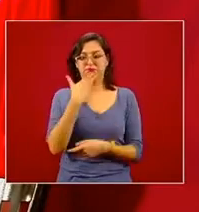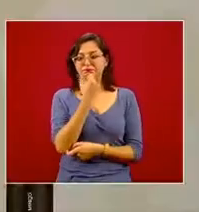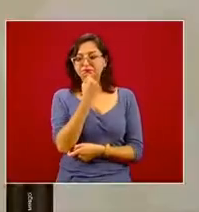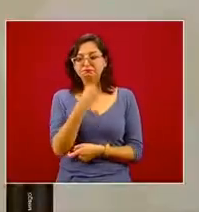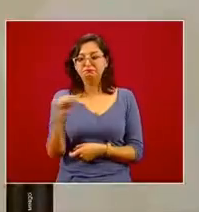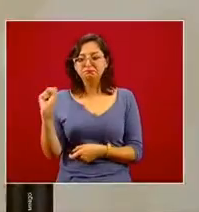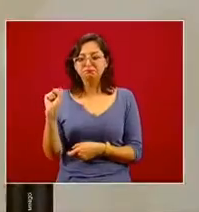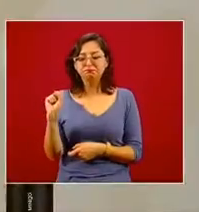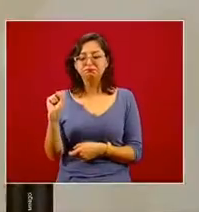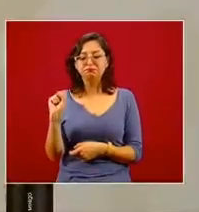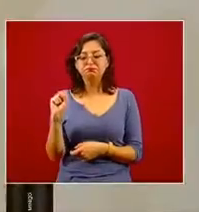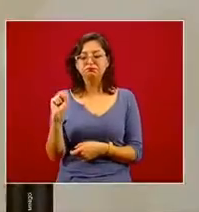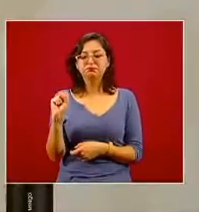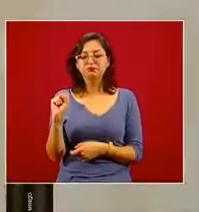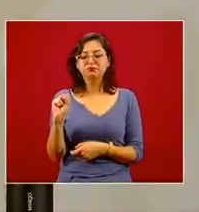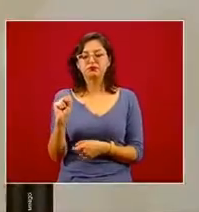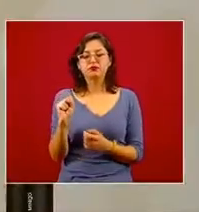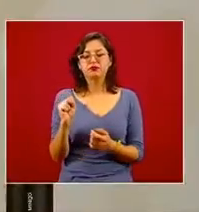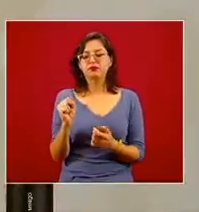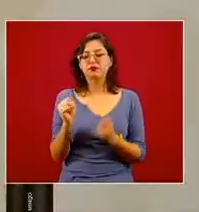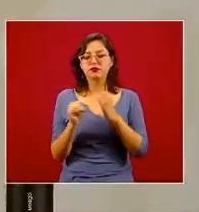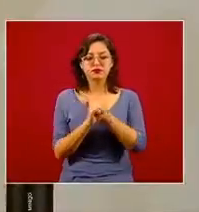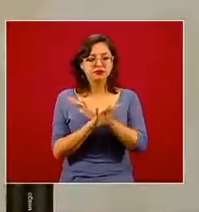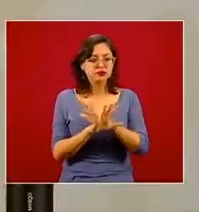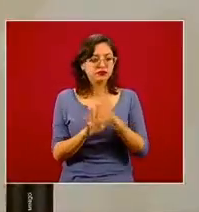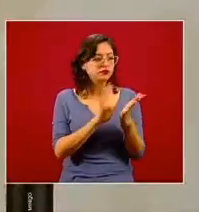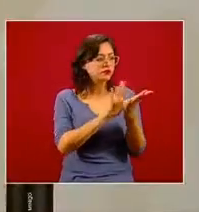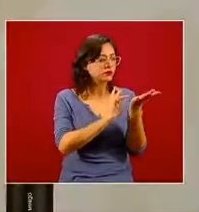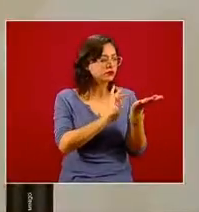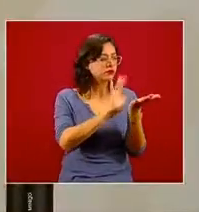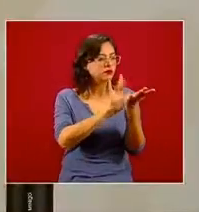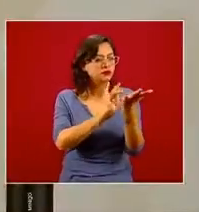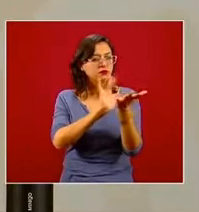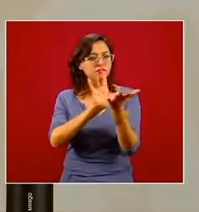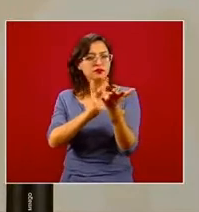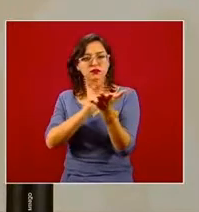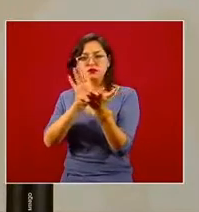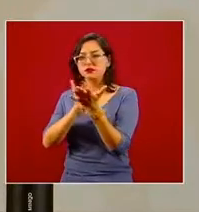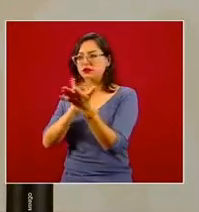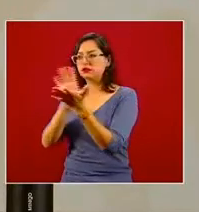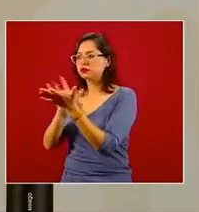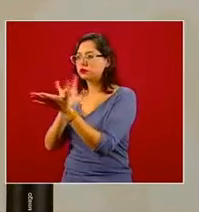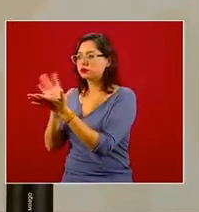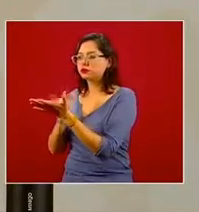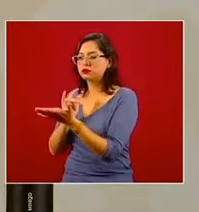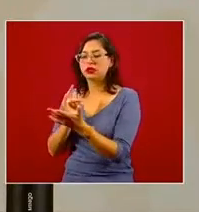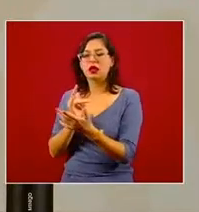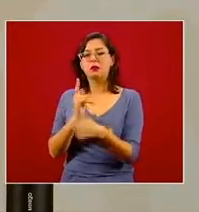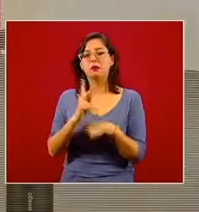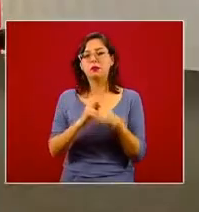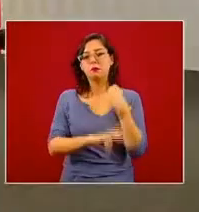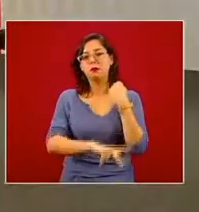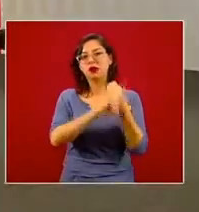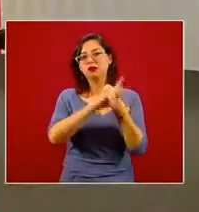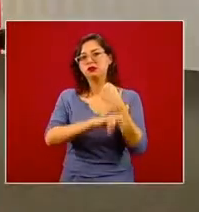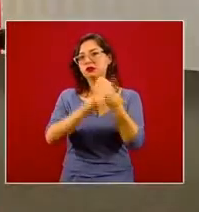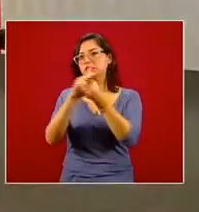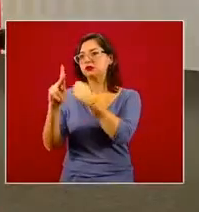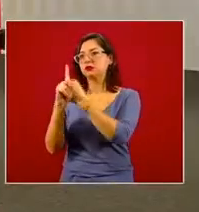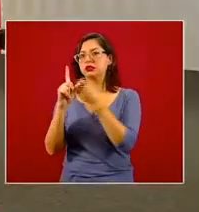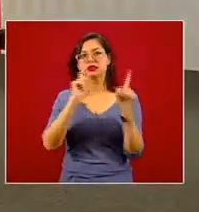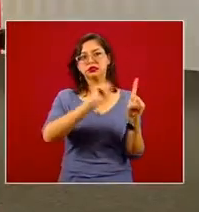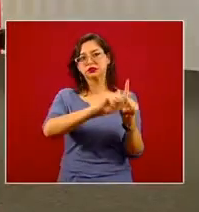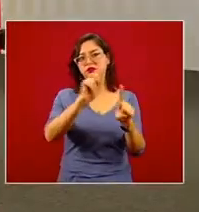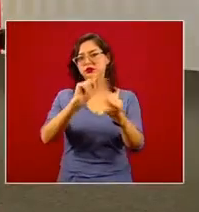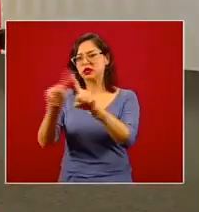together that come out exactly out of this expert list, and they